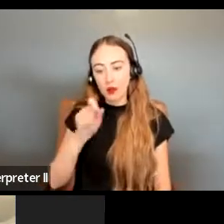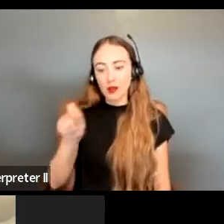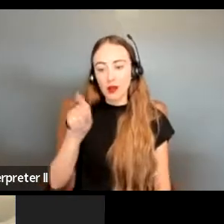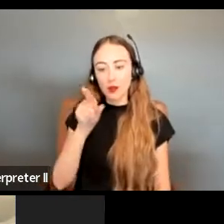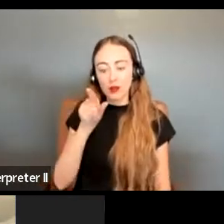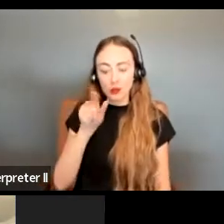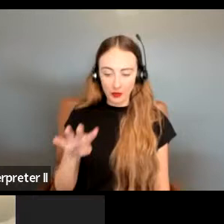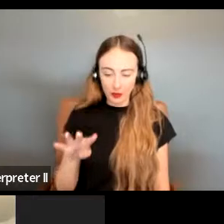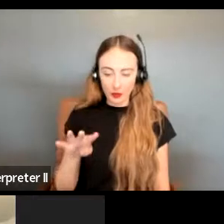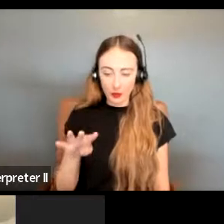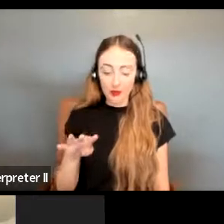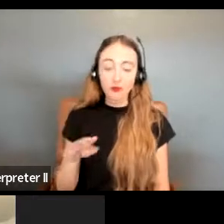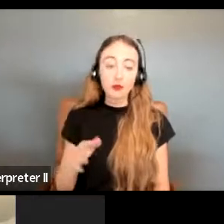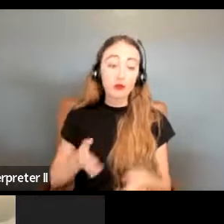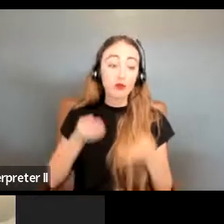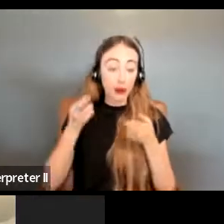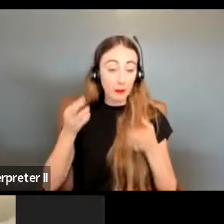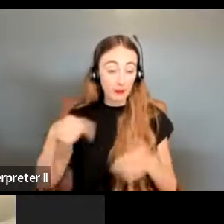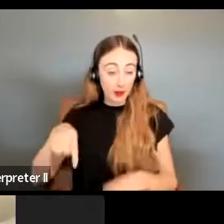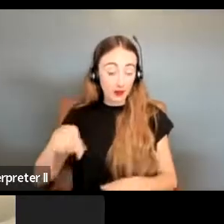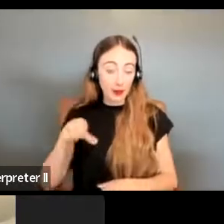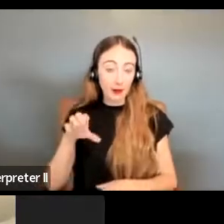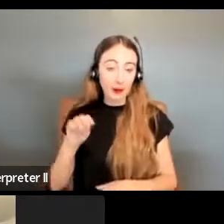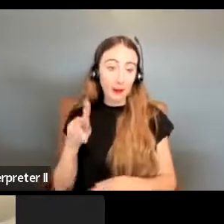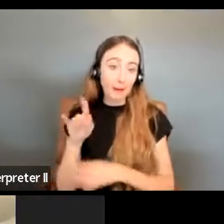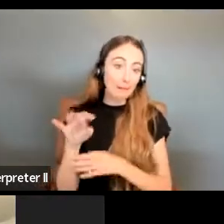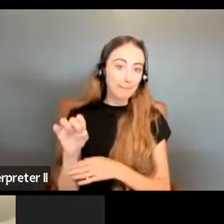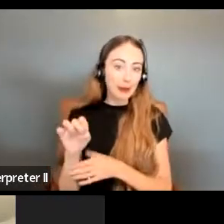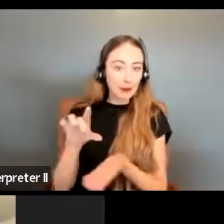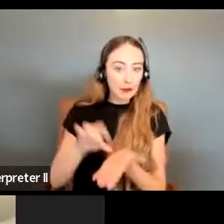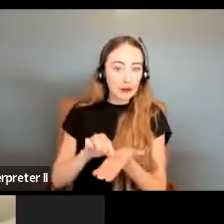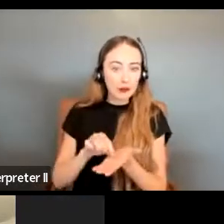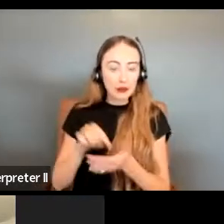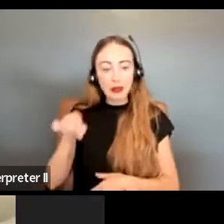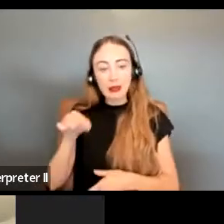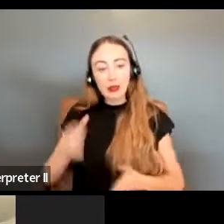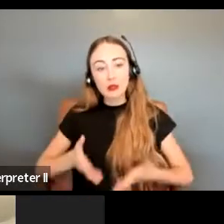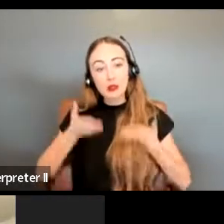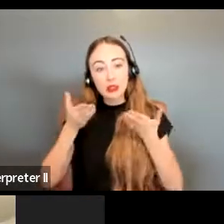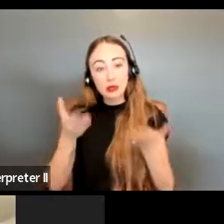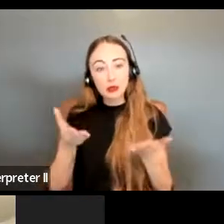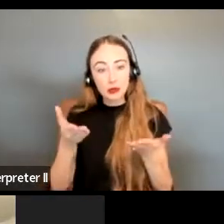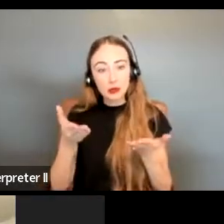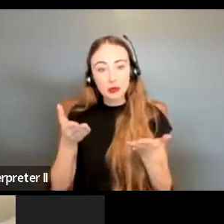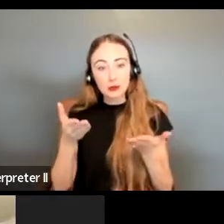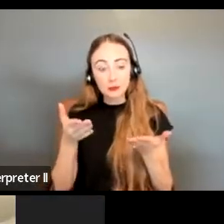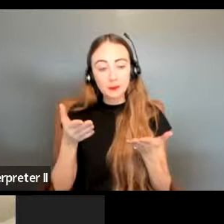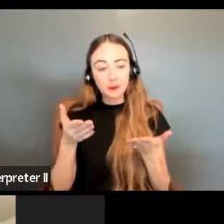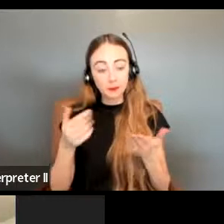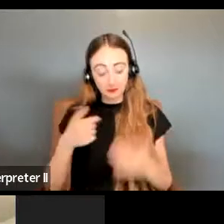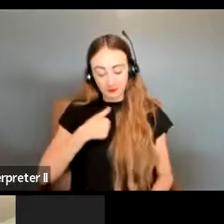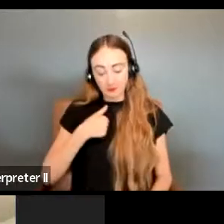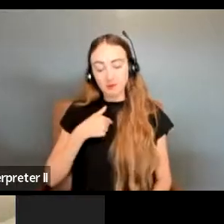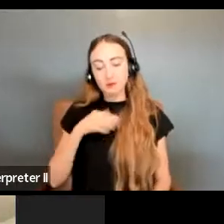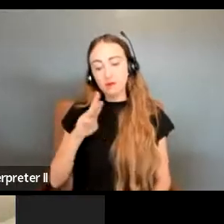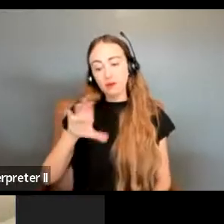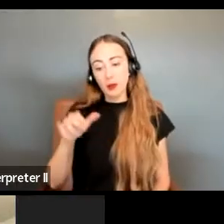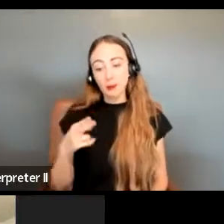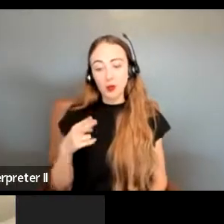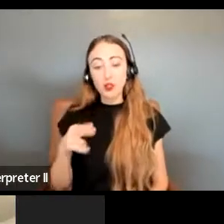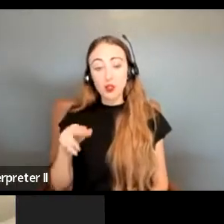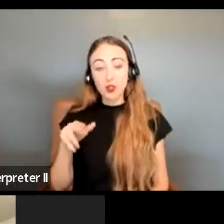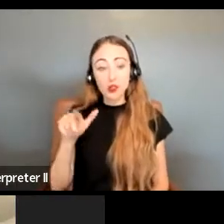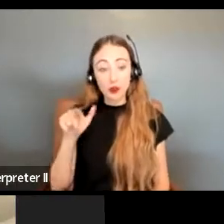amended by the committee print. This legislation was introduced by me on March 1st,